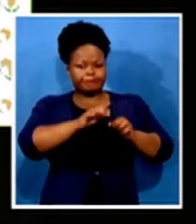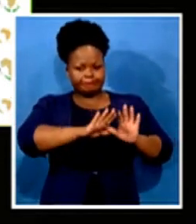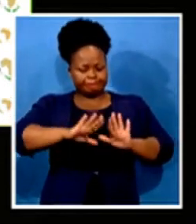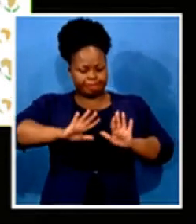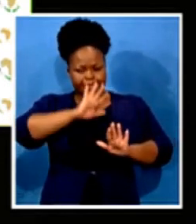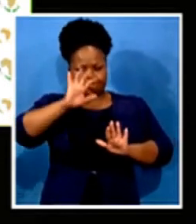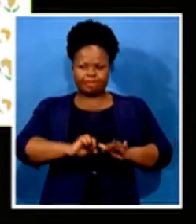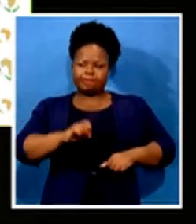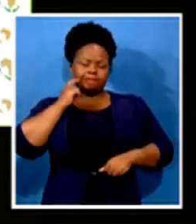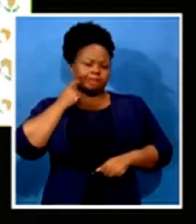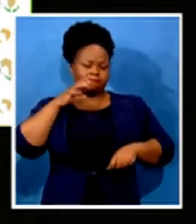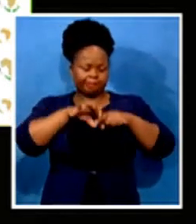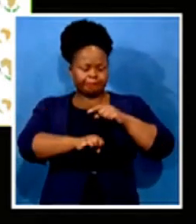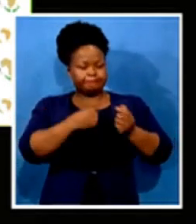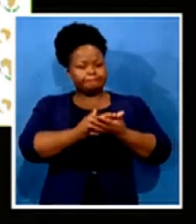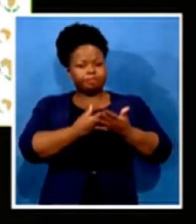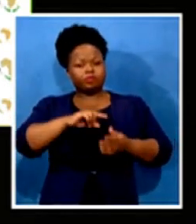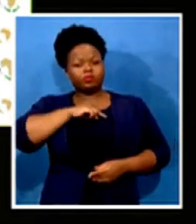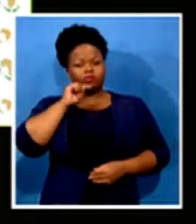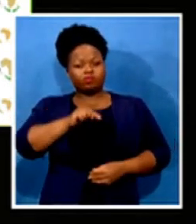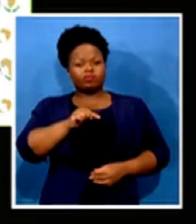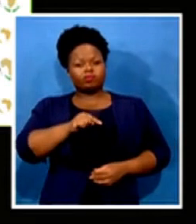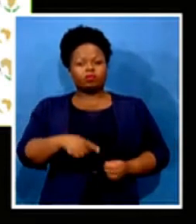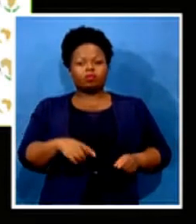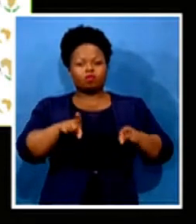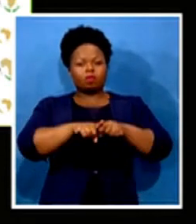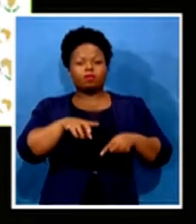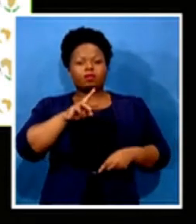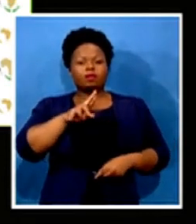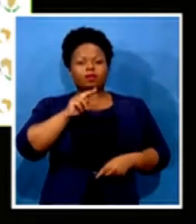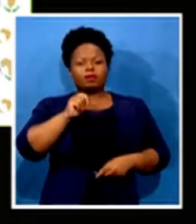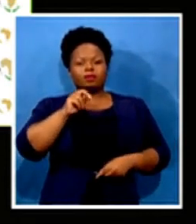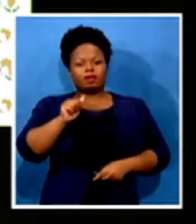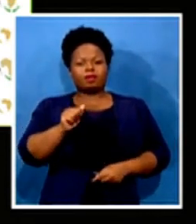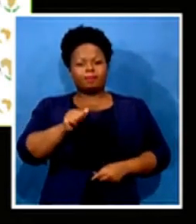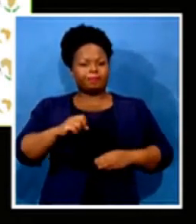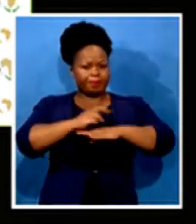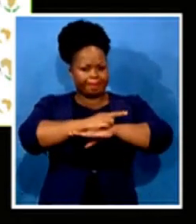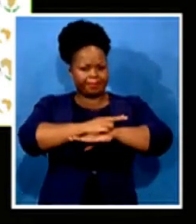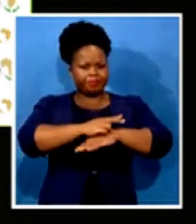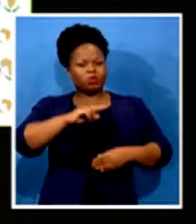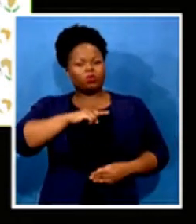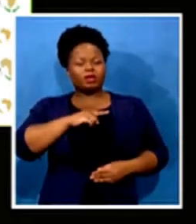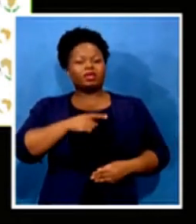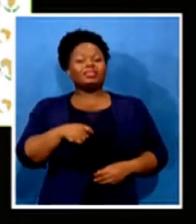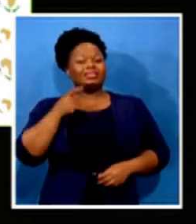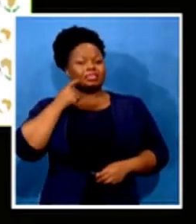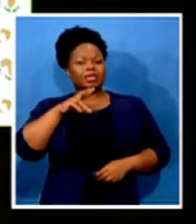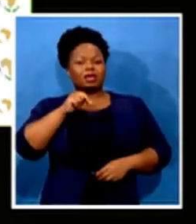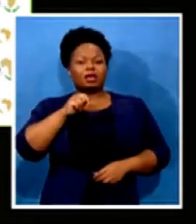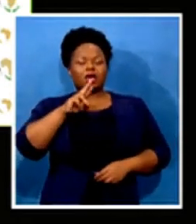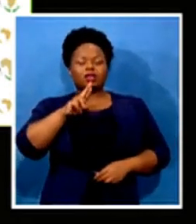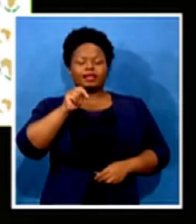the hallmark of the RNA viruses. RNA viruses will mutate because the RNAs are very unstable, and they tend